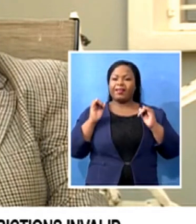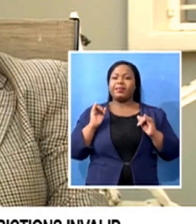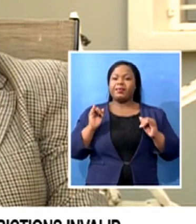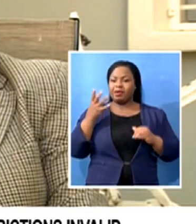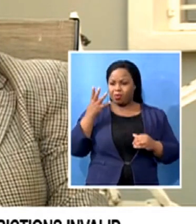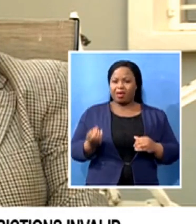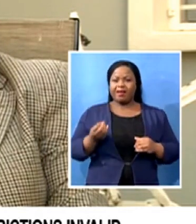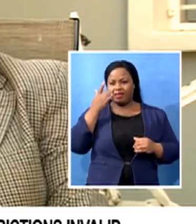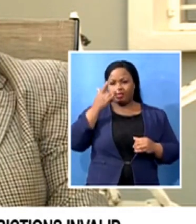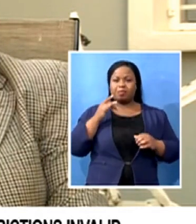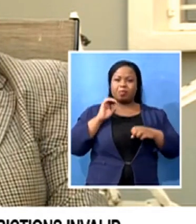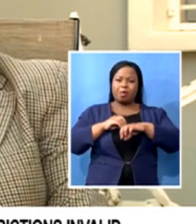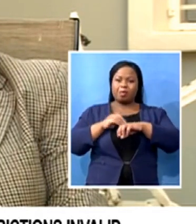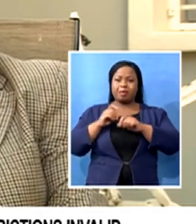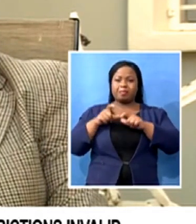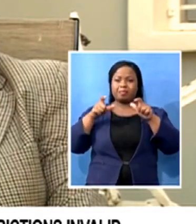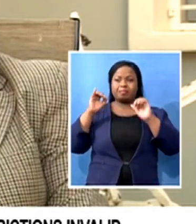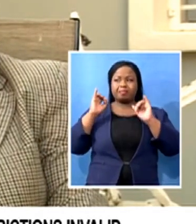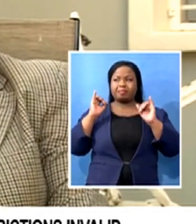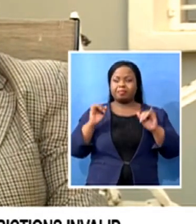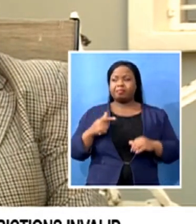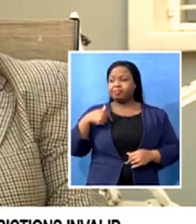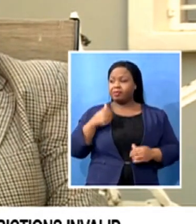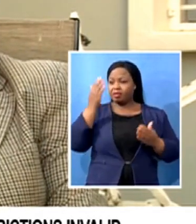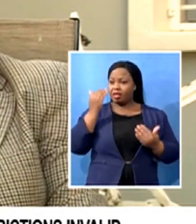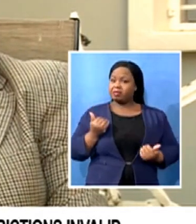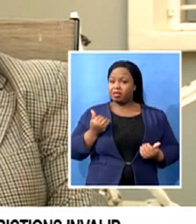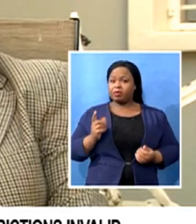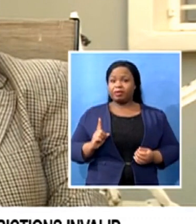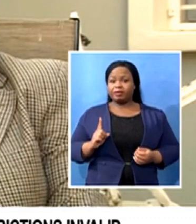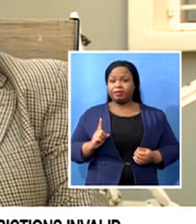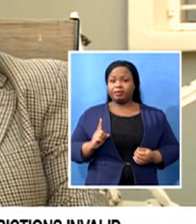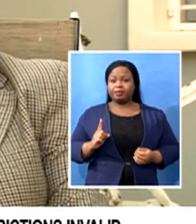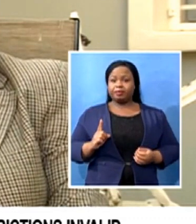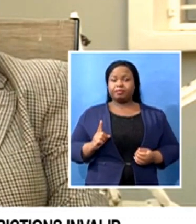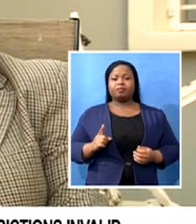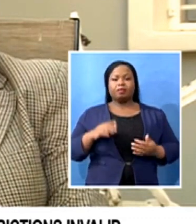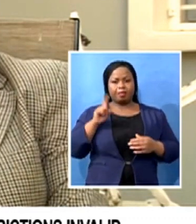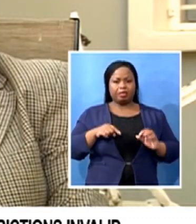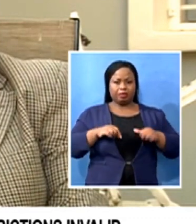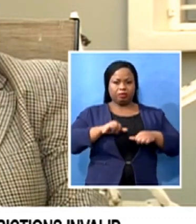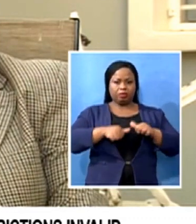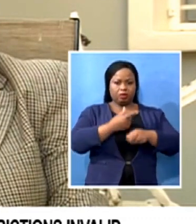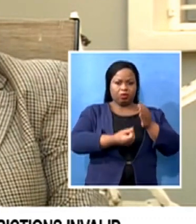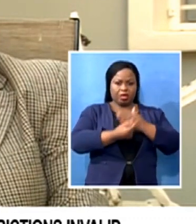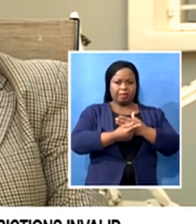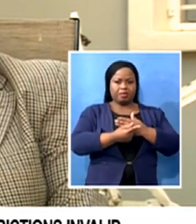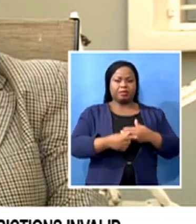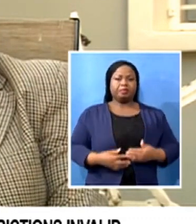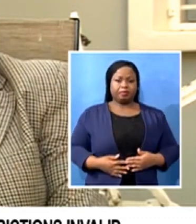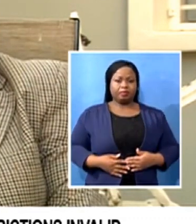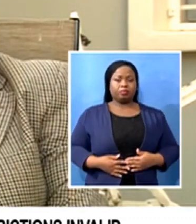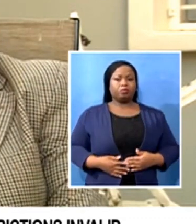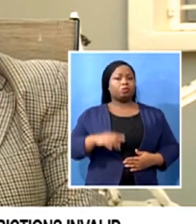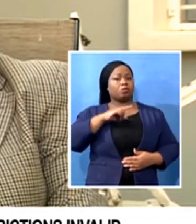I expect that steps will be taken, must be taken, to protect human life, in the course